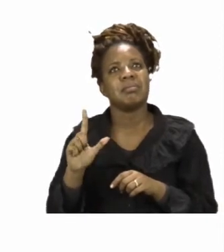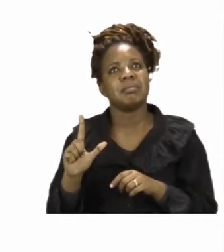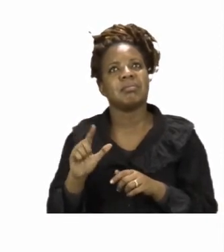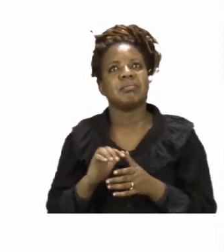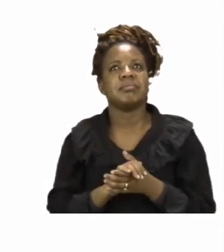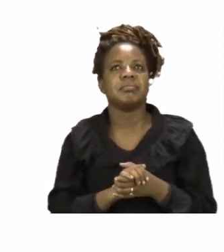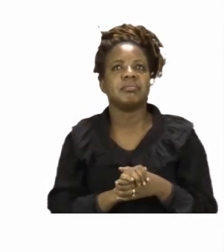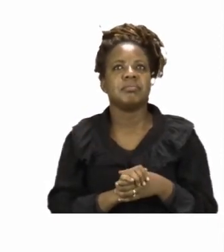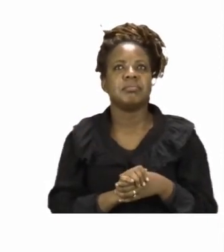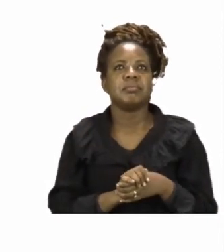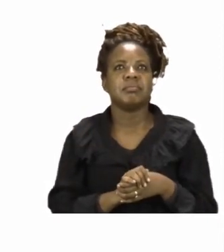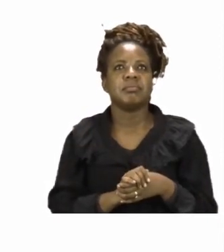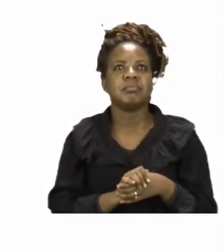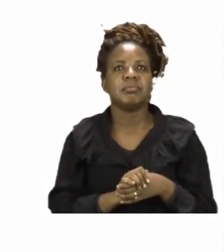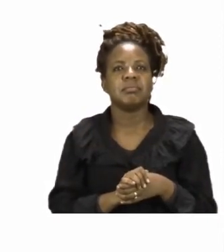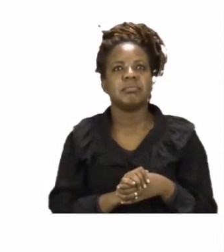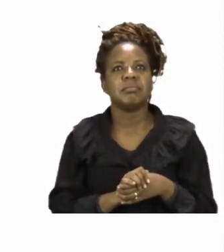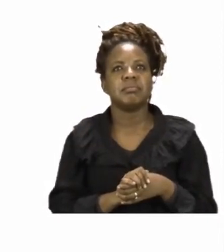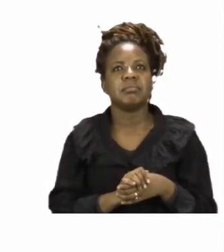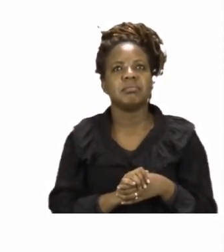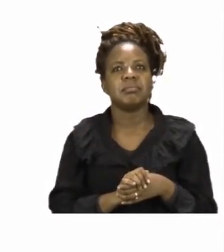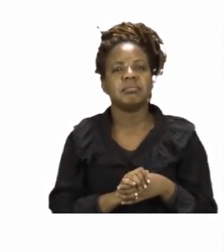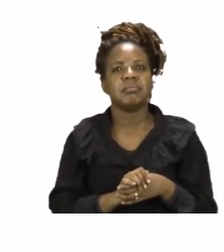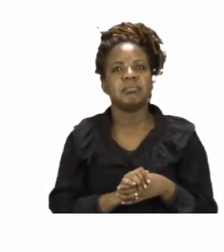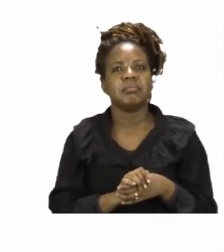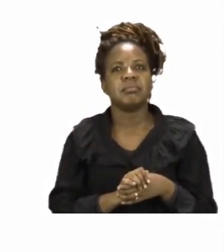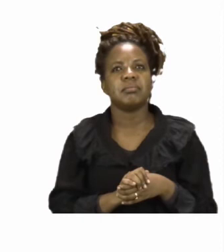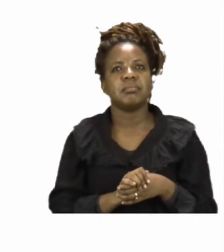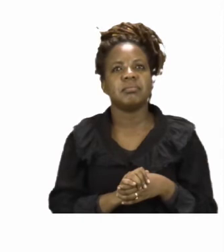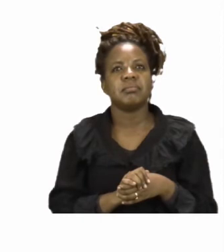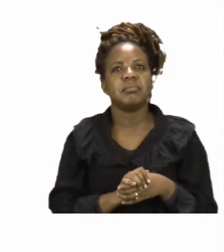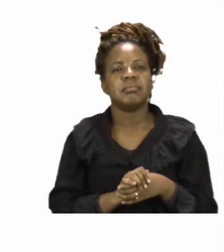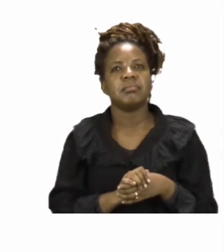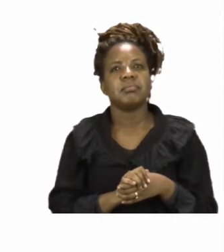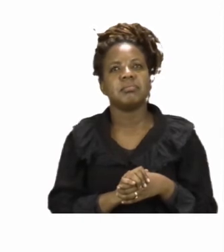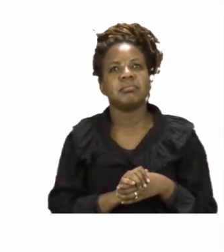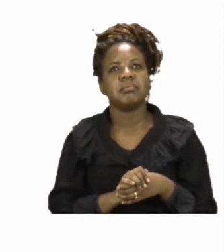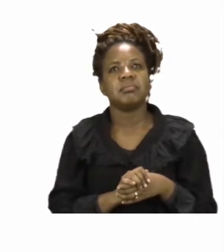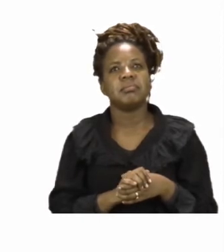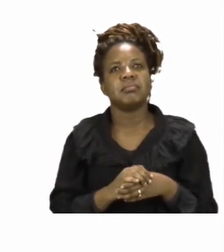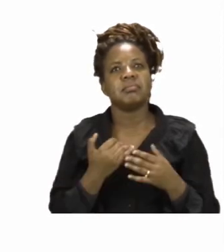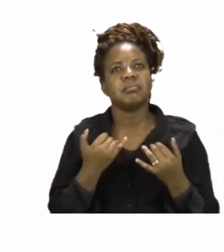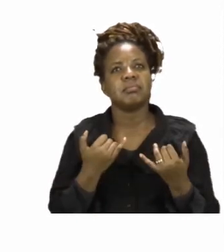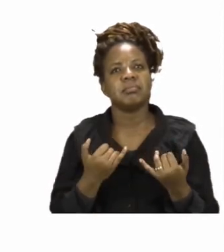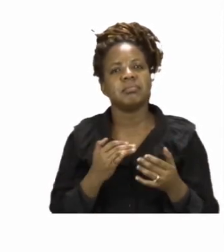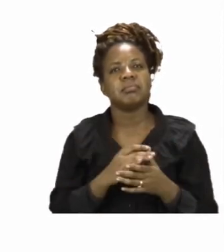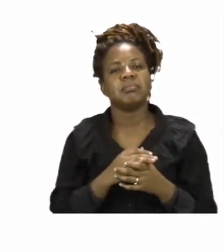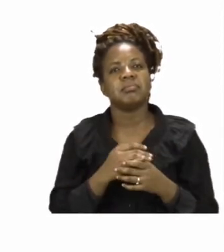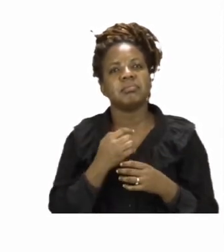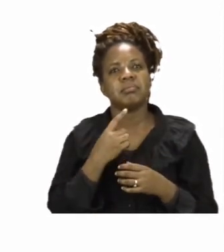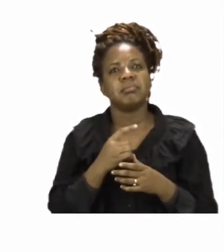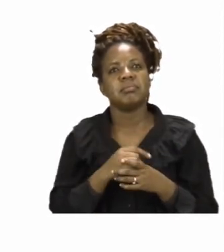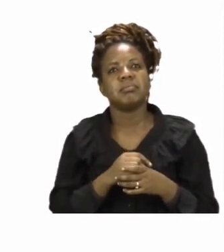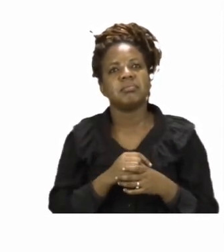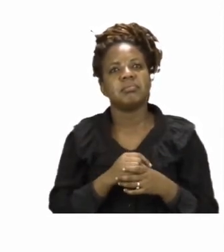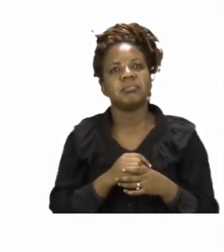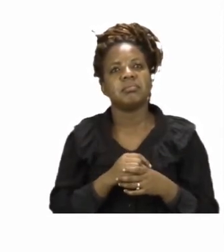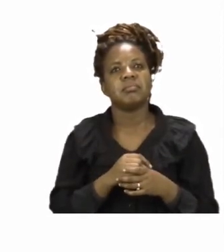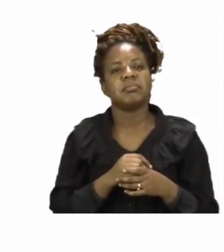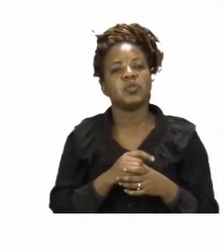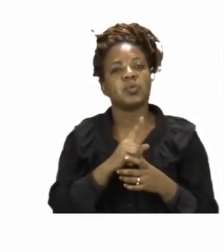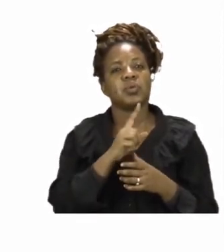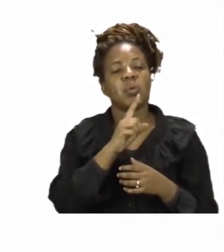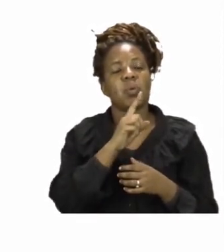milliliters. And I can definitely tell you right now, boys and girls, that 1 liter is much bigger